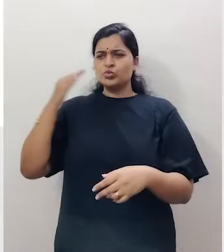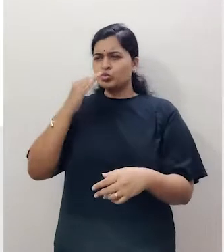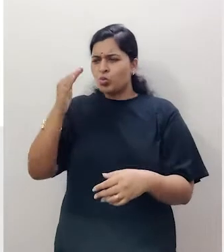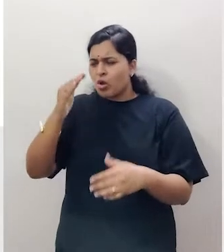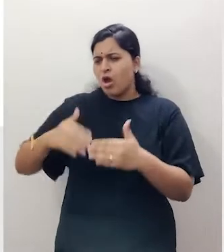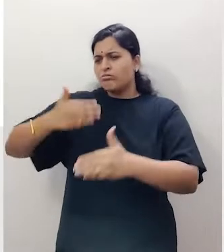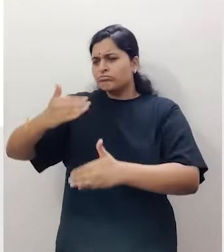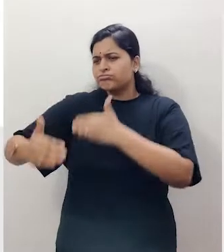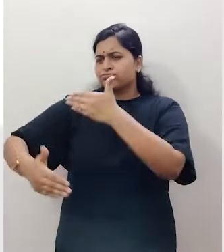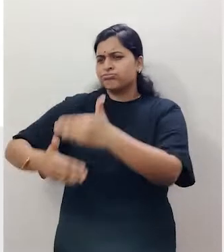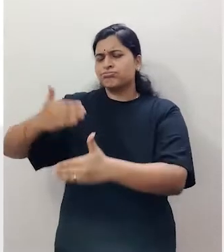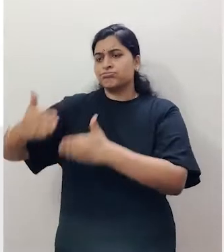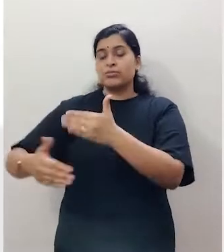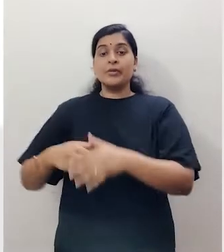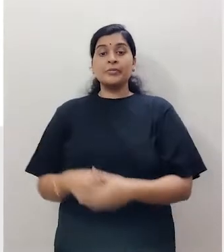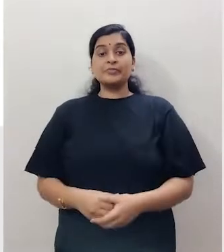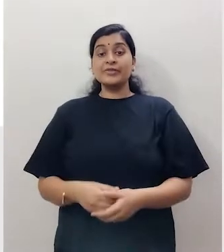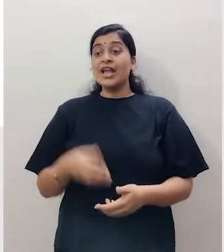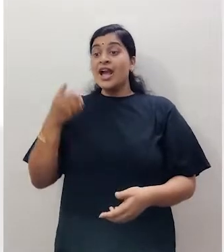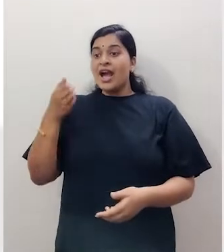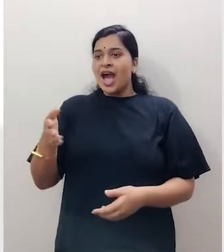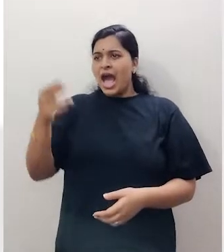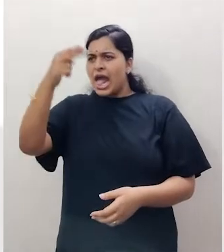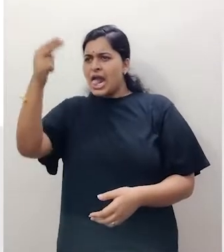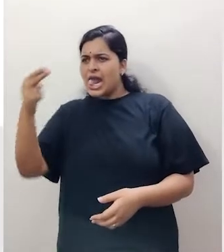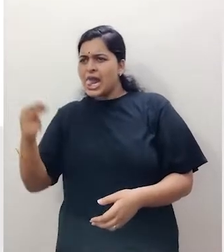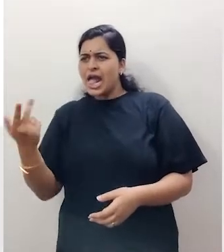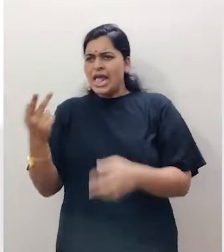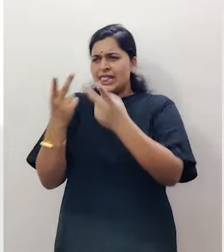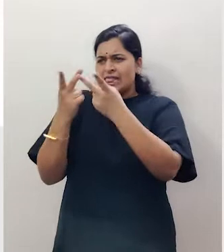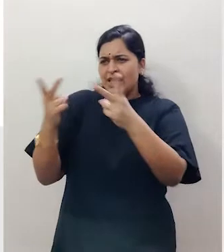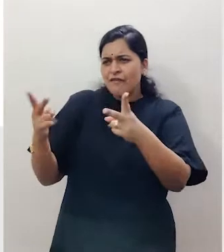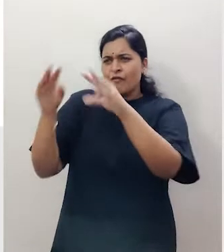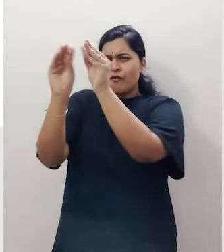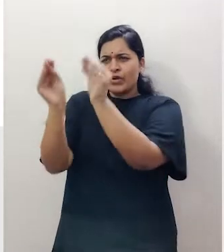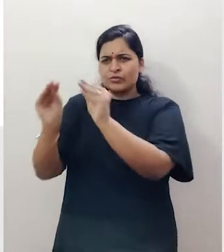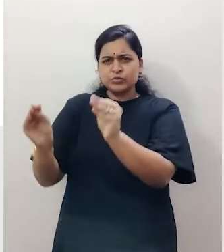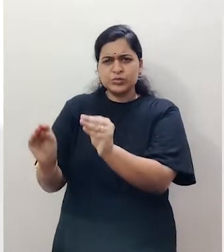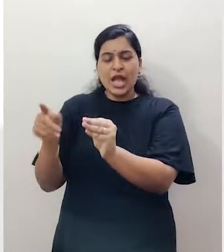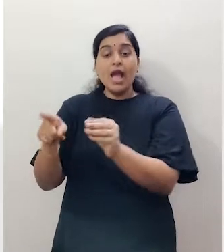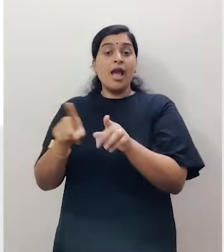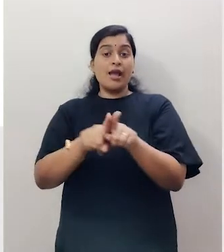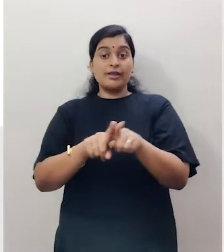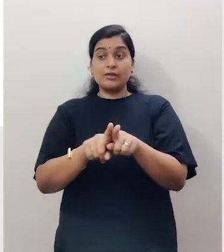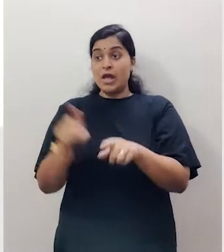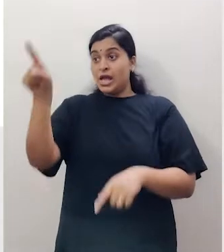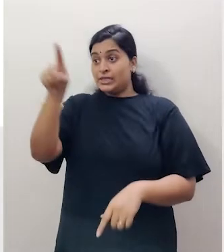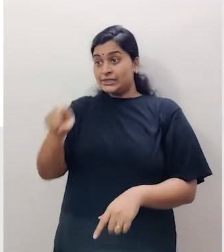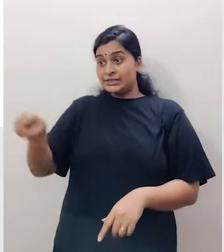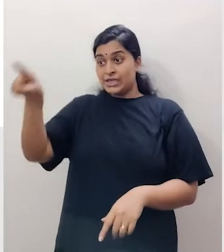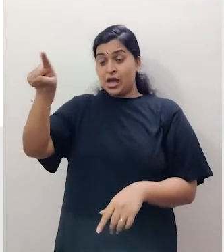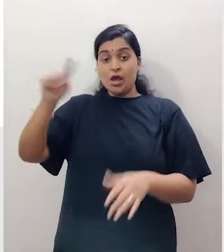simple, composed of the most primitive shapes derived from nature. The circle represents the sun and moon,